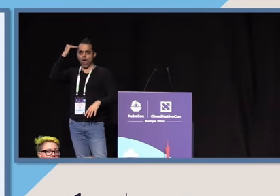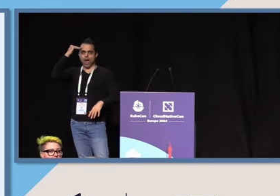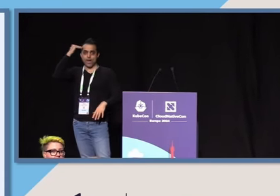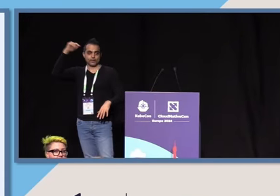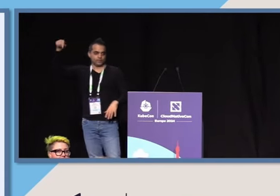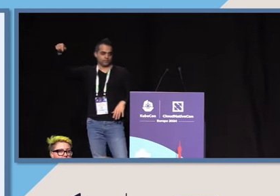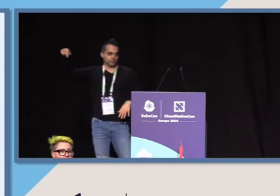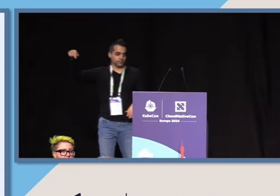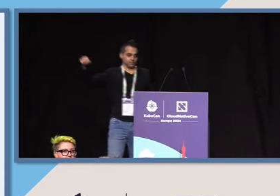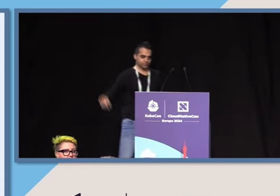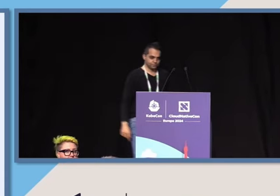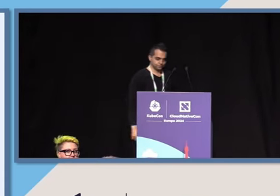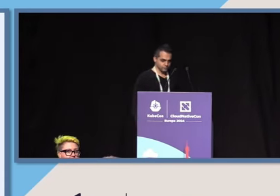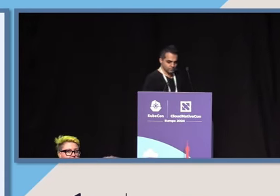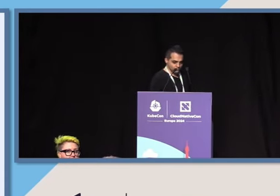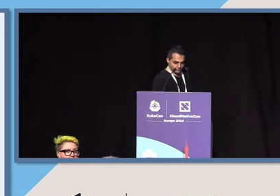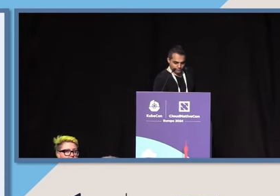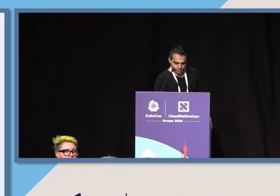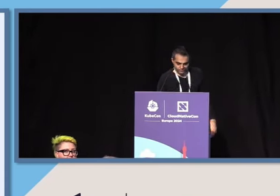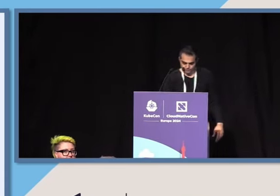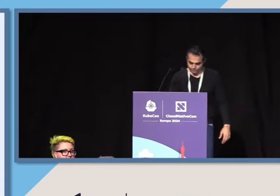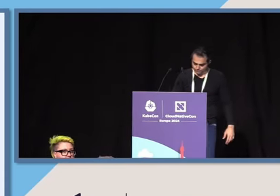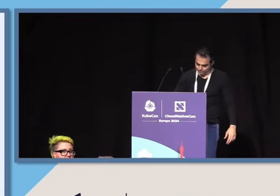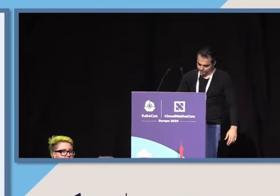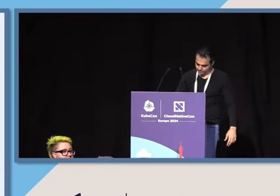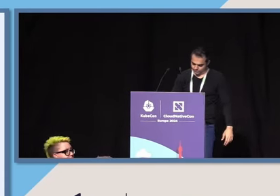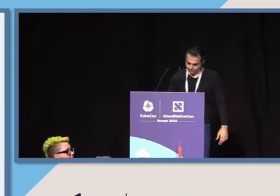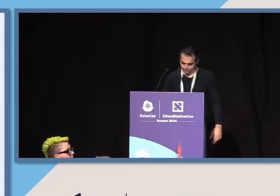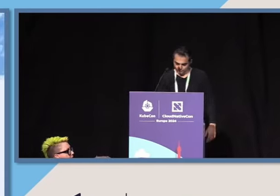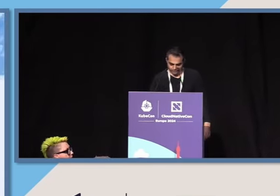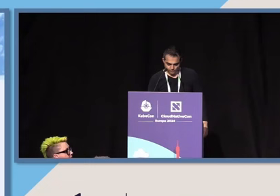Also, you can help raise awareness about our group, last but certainly not least.